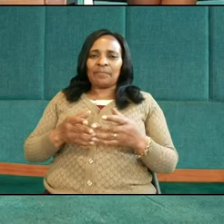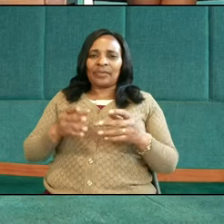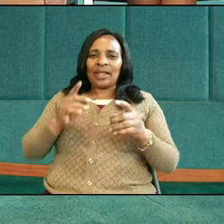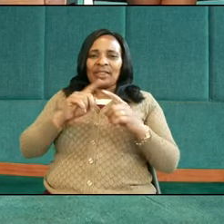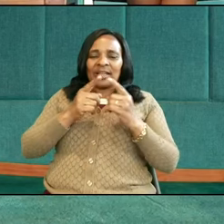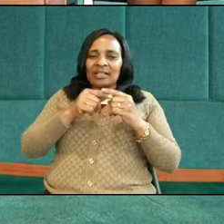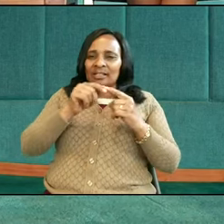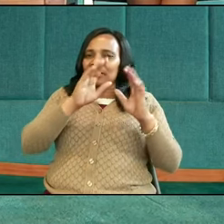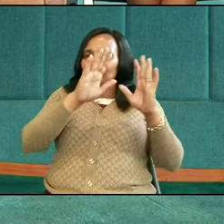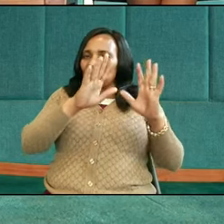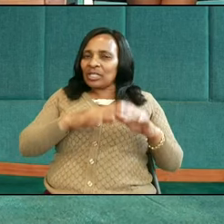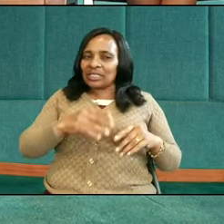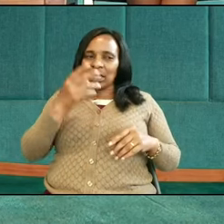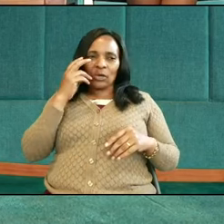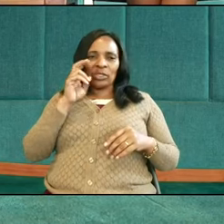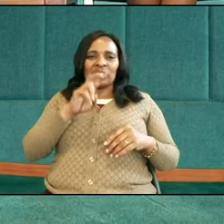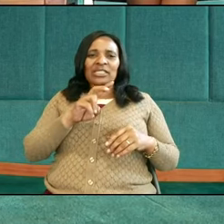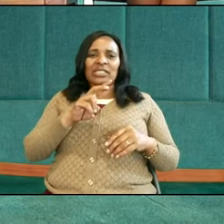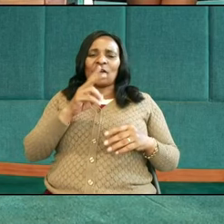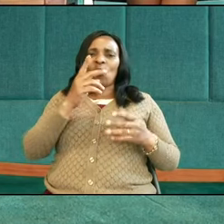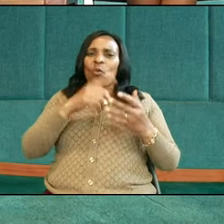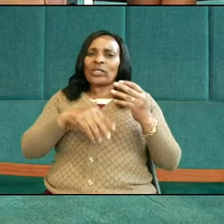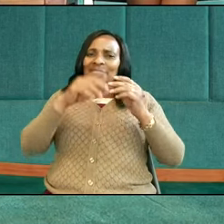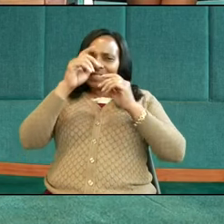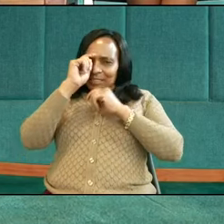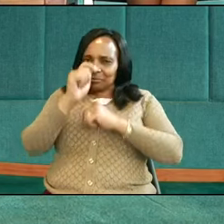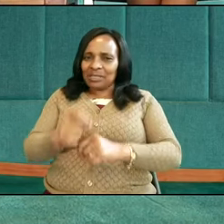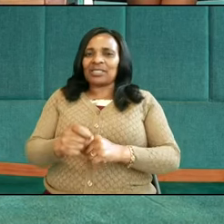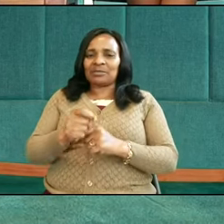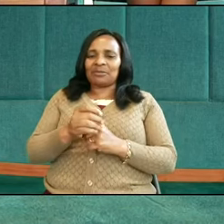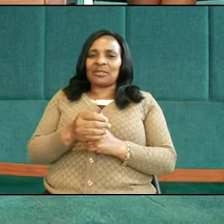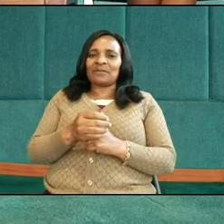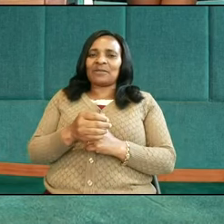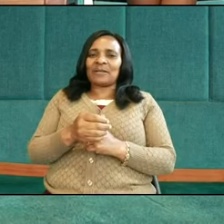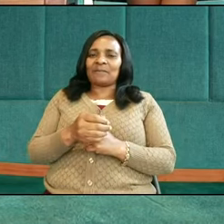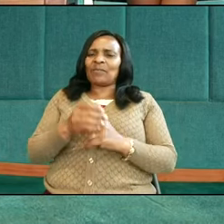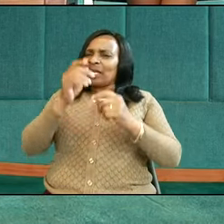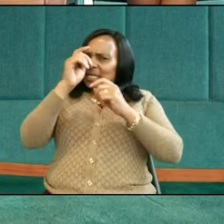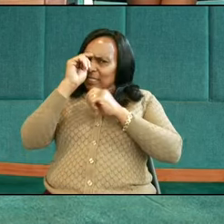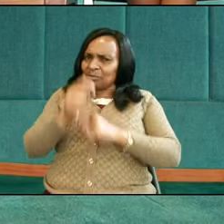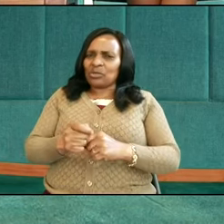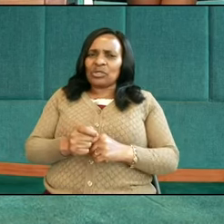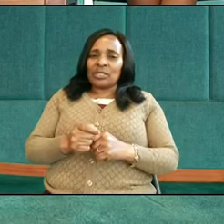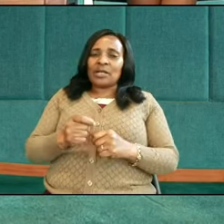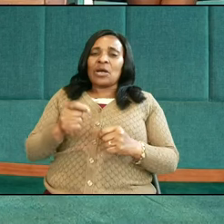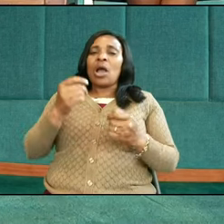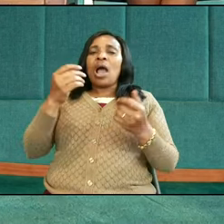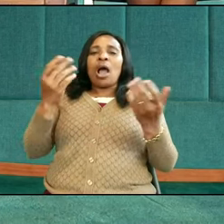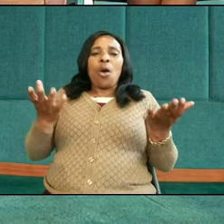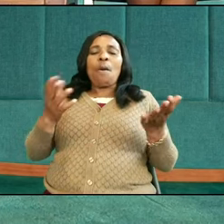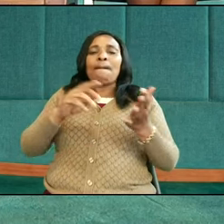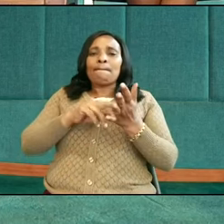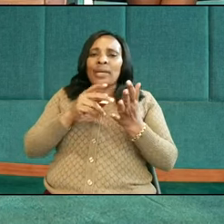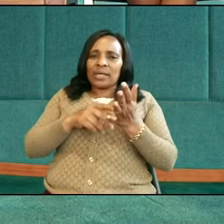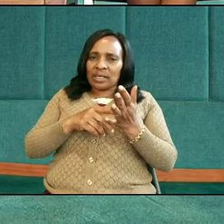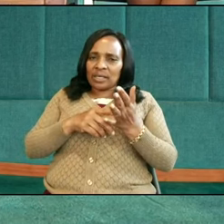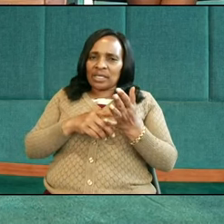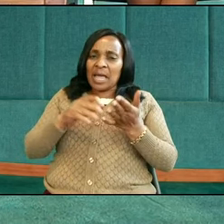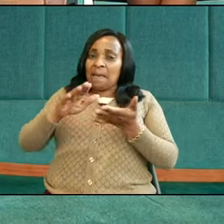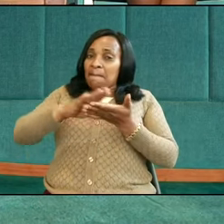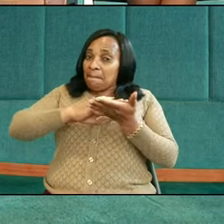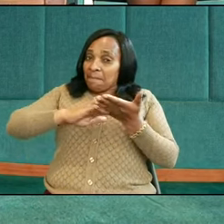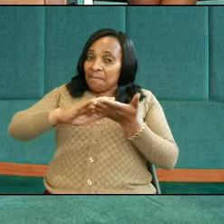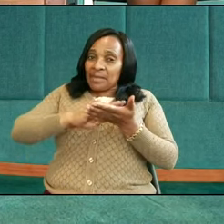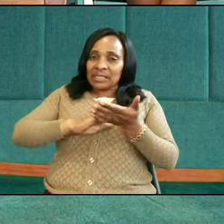key word that I look at it would be, the word is respectfully. Respectfully. Respectfully means that, based as